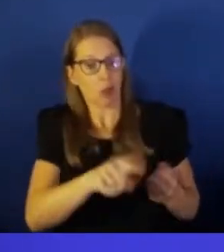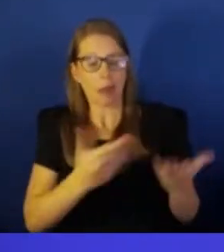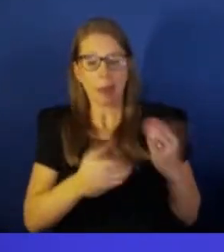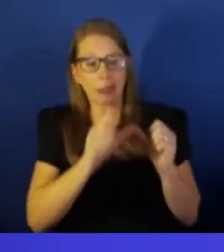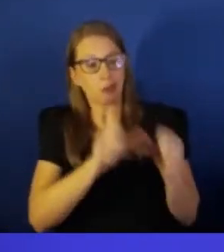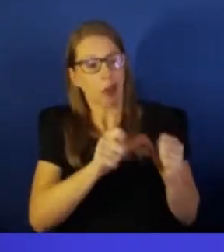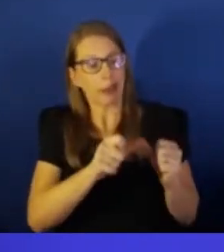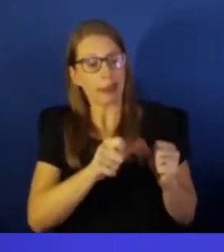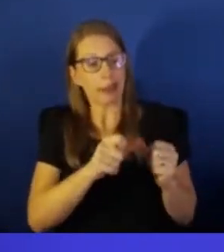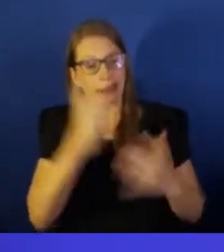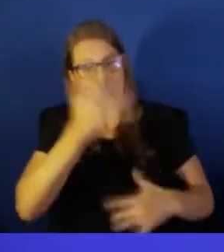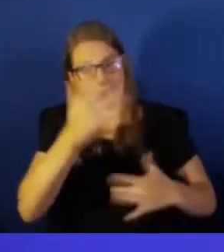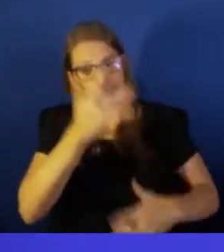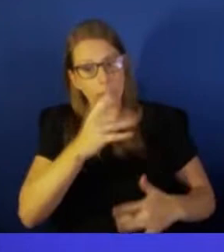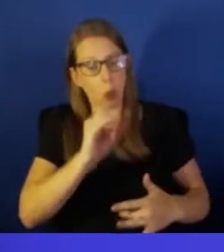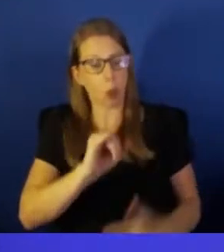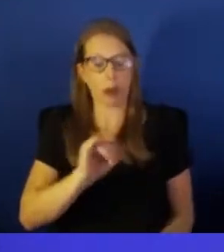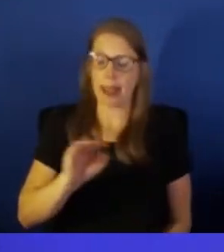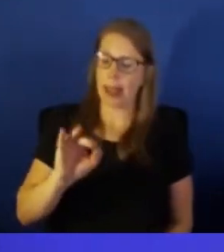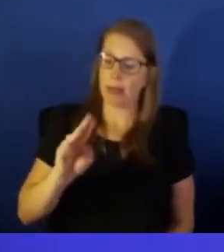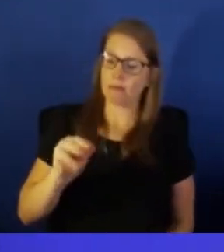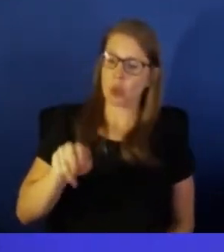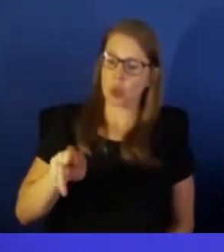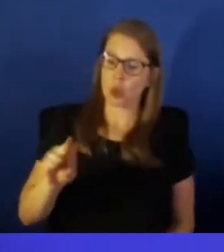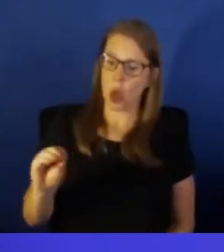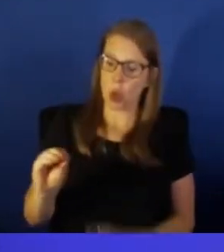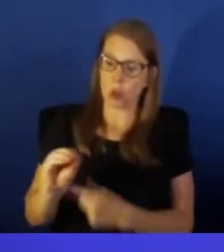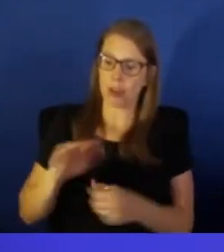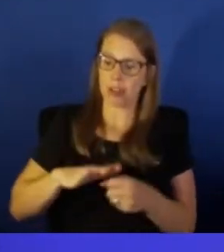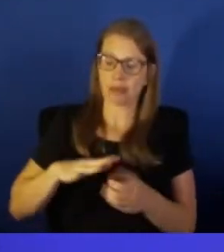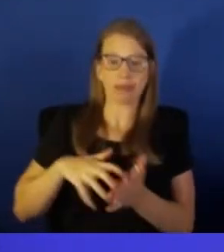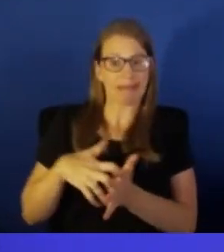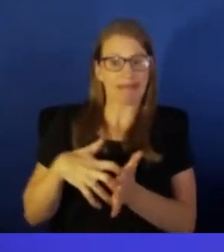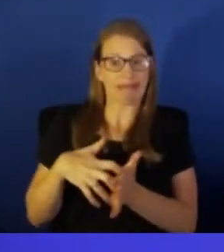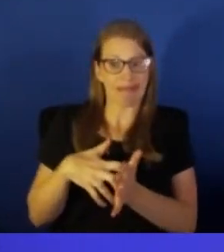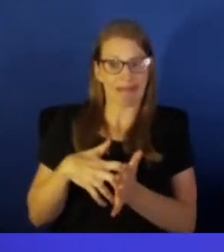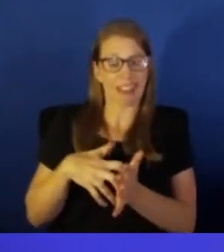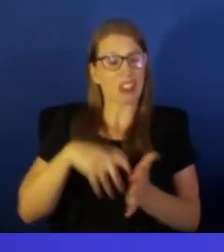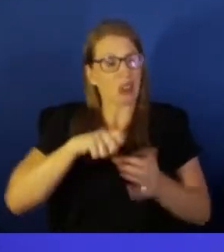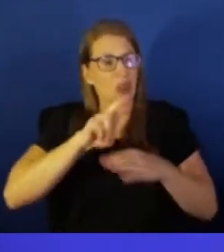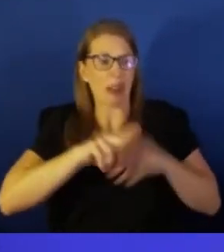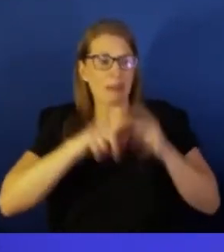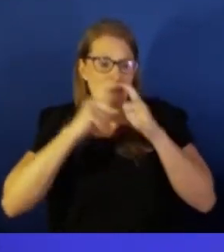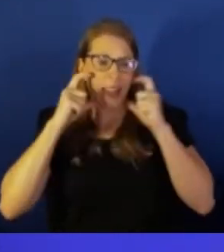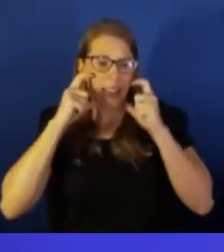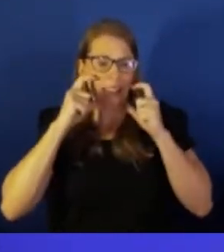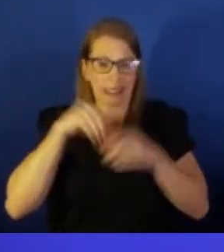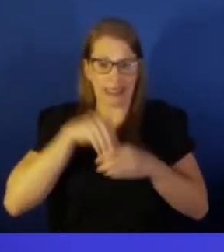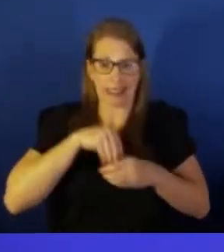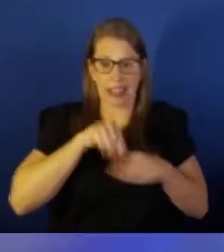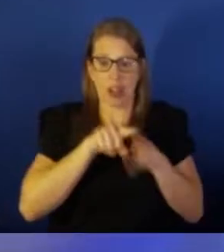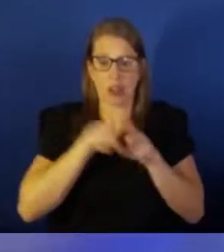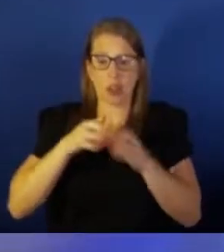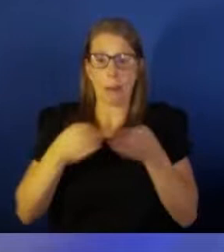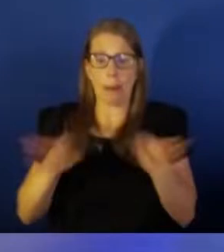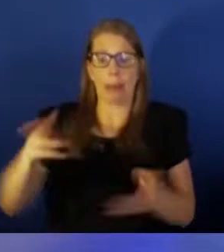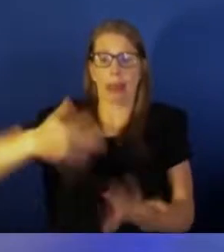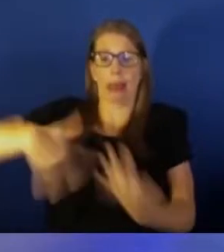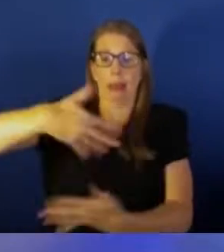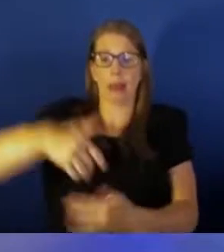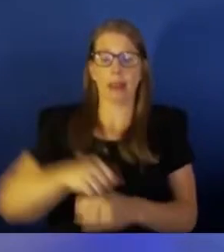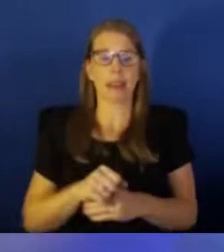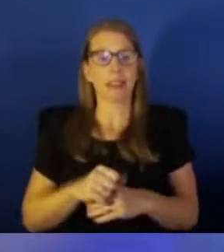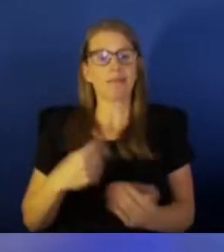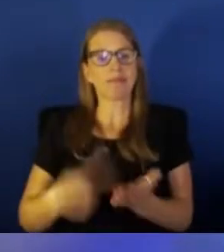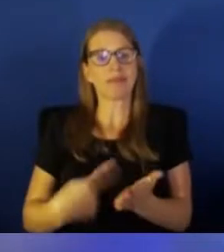other immunosuppressing conditions, that you should consider masks when indoors in public. So let's talk about masking, Mayor Lucas.